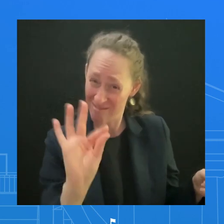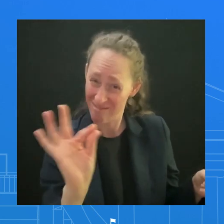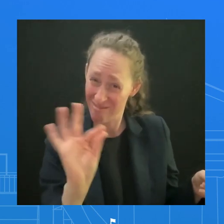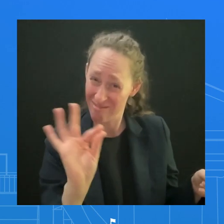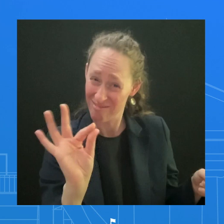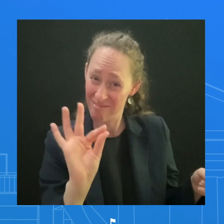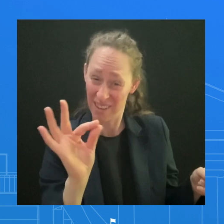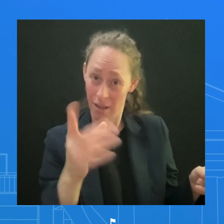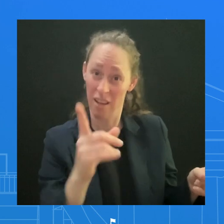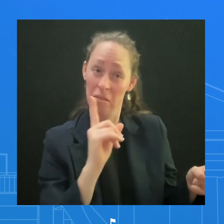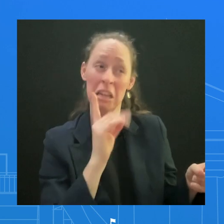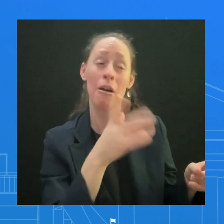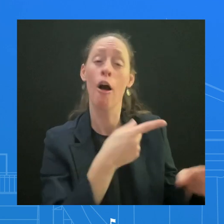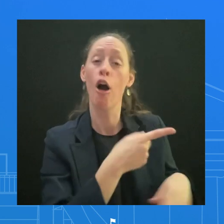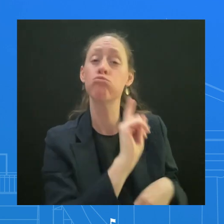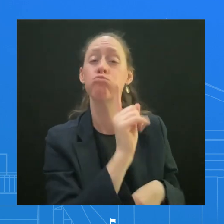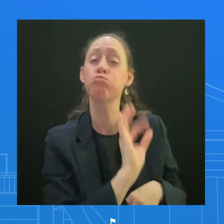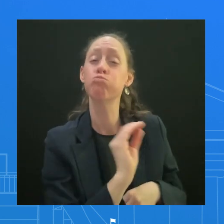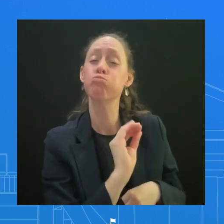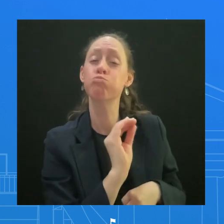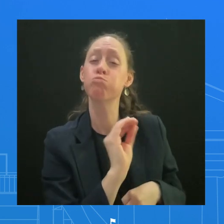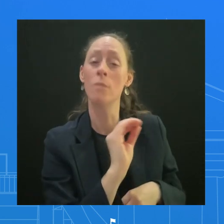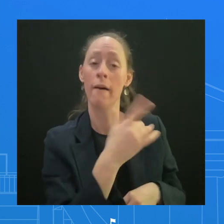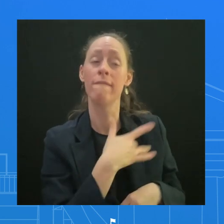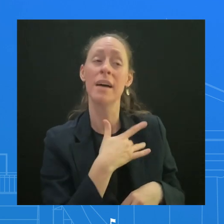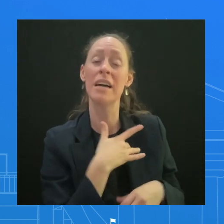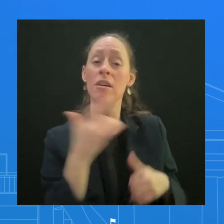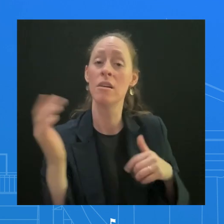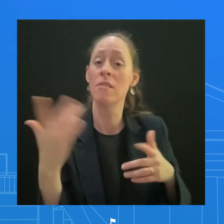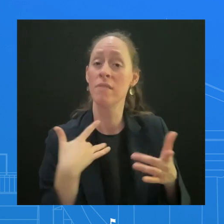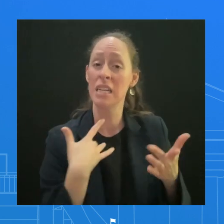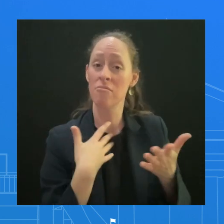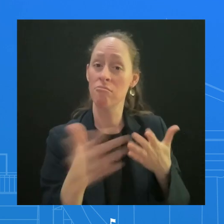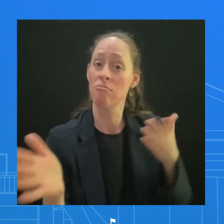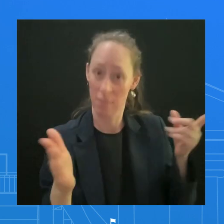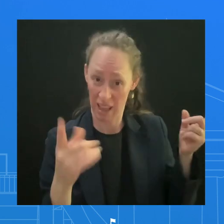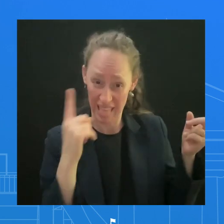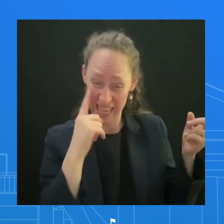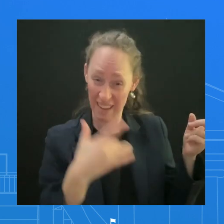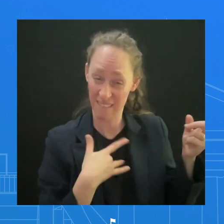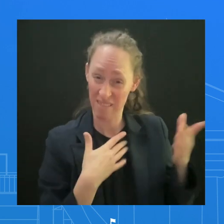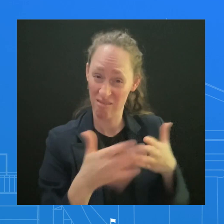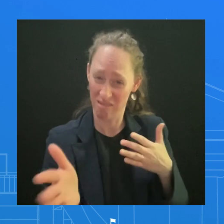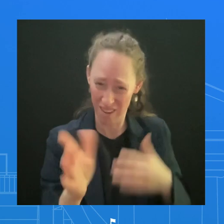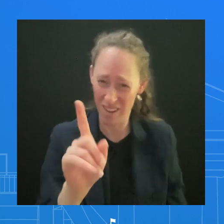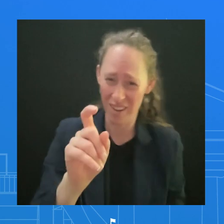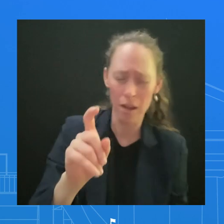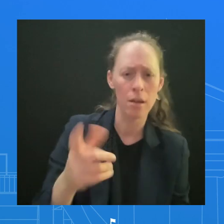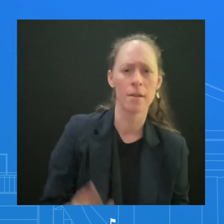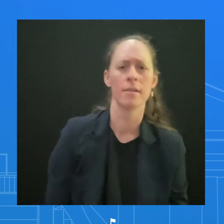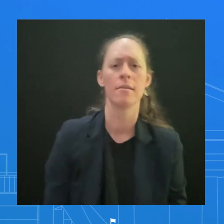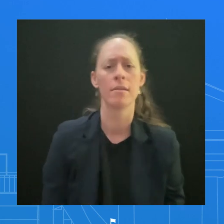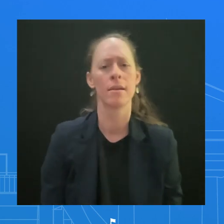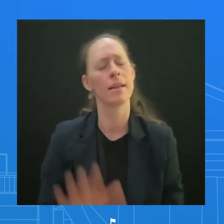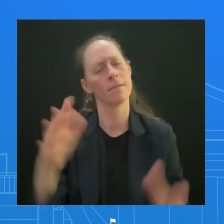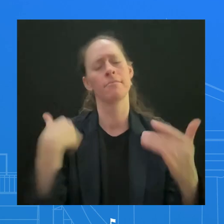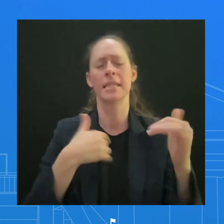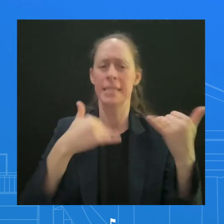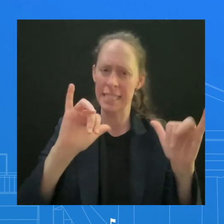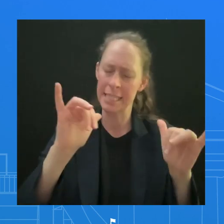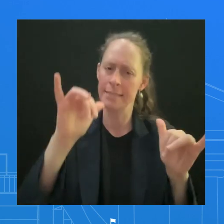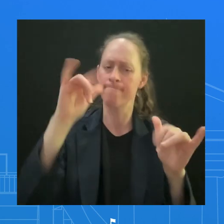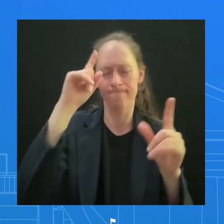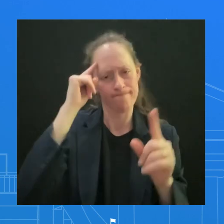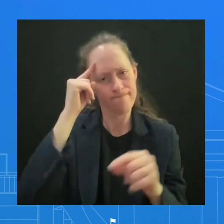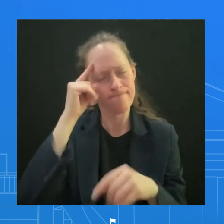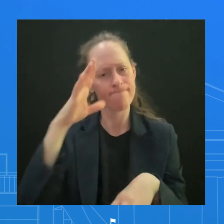about moving this relationship forward. That's what we're focused on. And every indication that we're getting is that that's what the PRC wants to focus